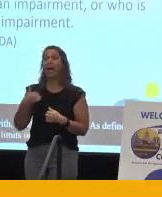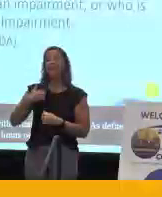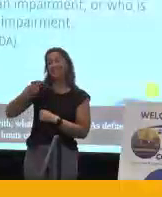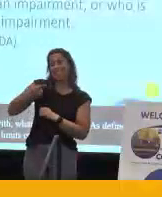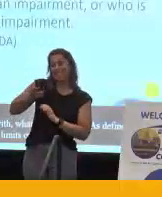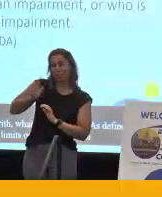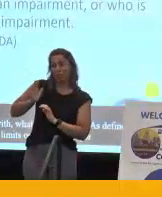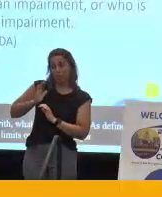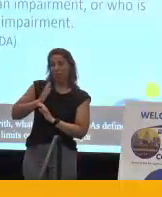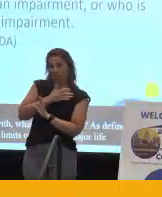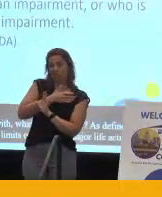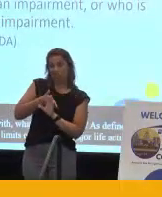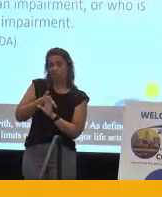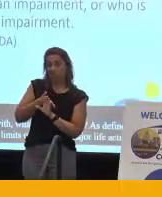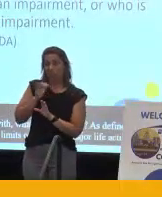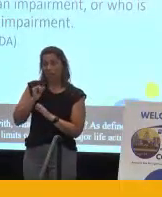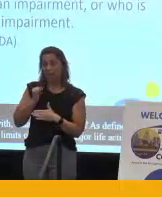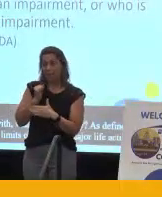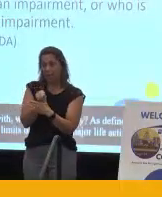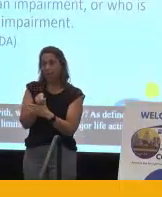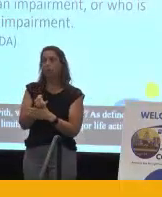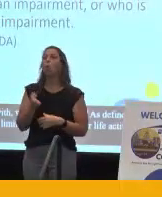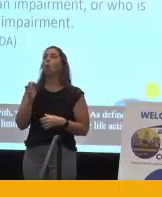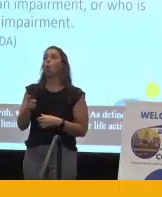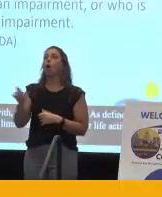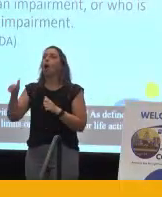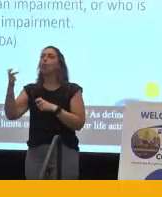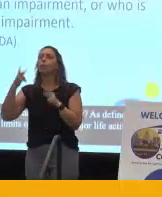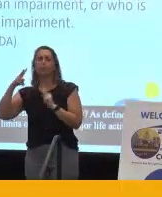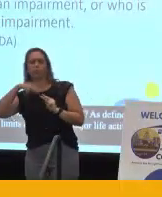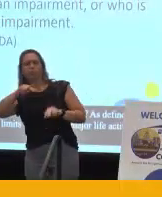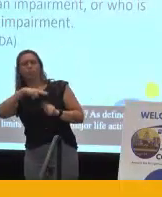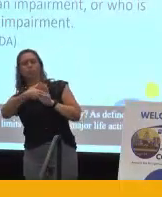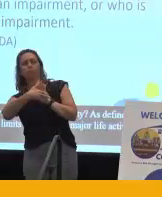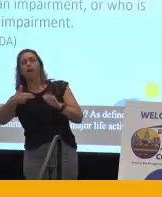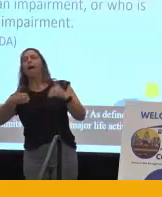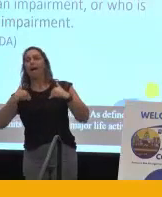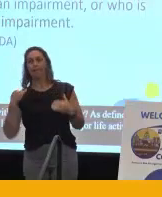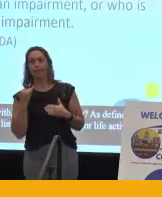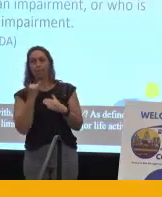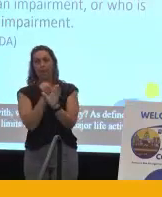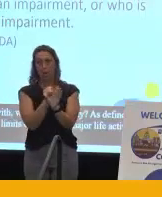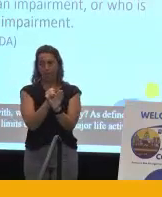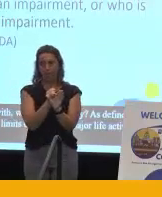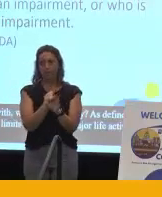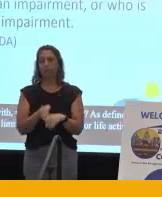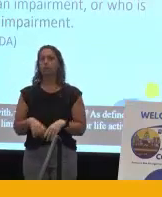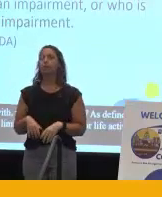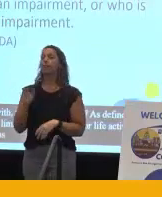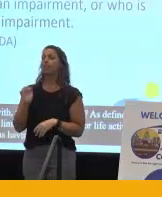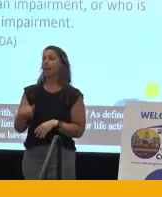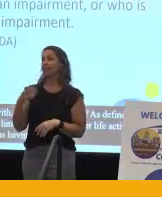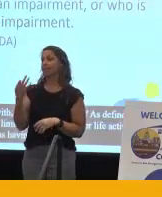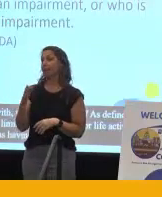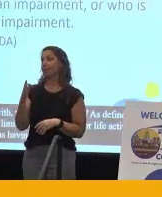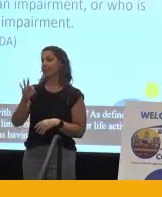such impairment, or who is perceived by others as having such an impairment. So it's the American Disabilities Act of